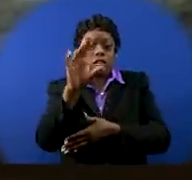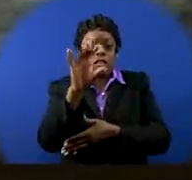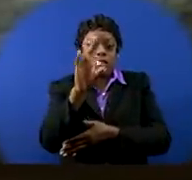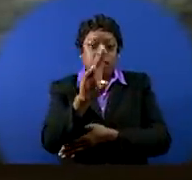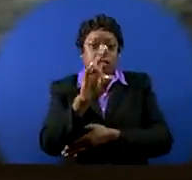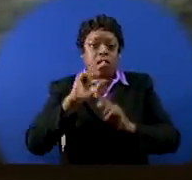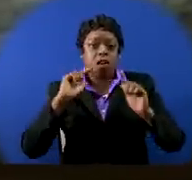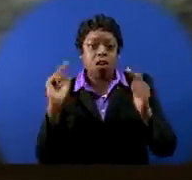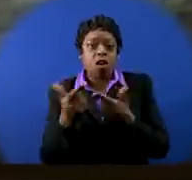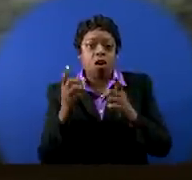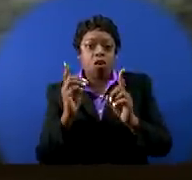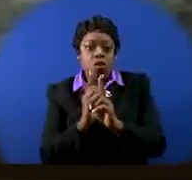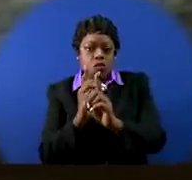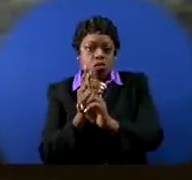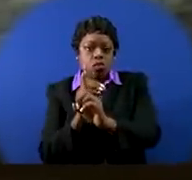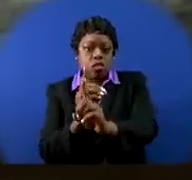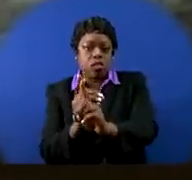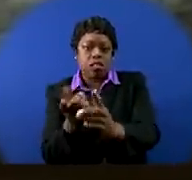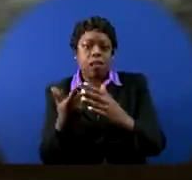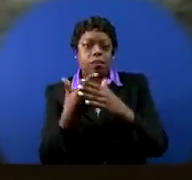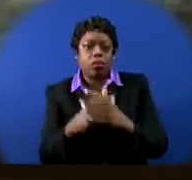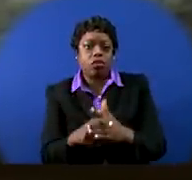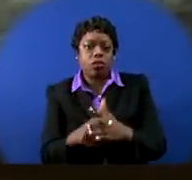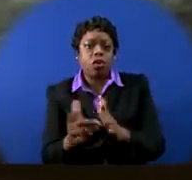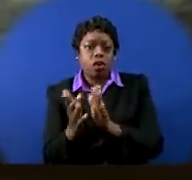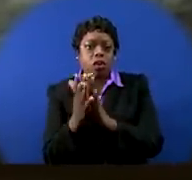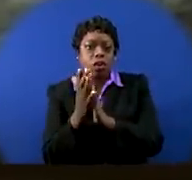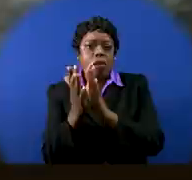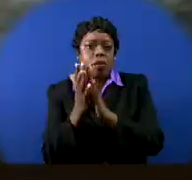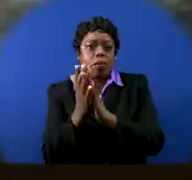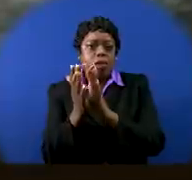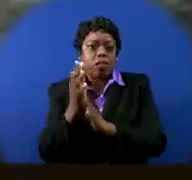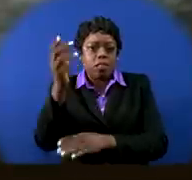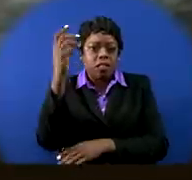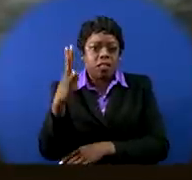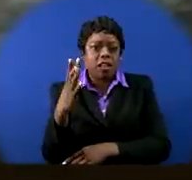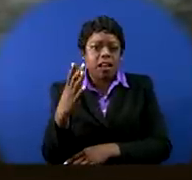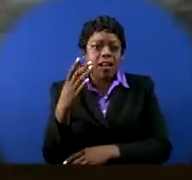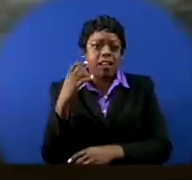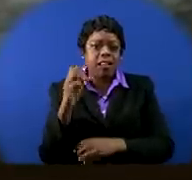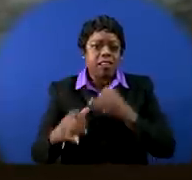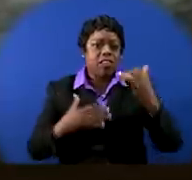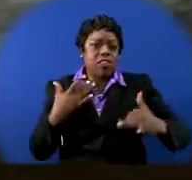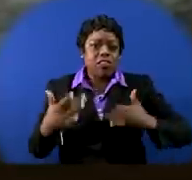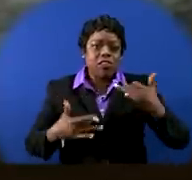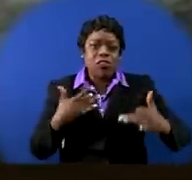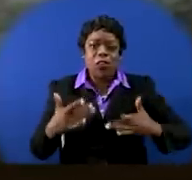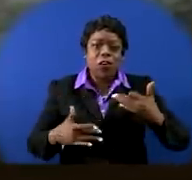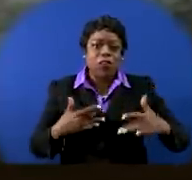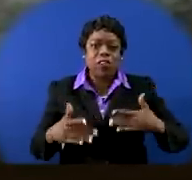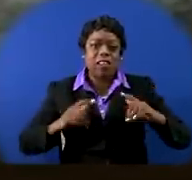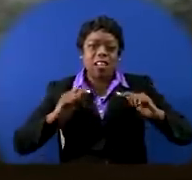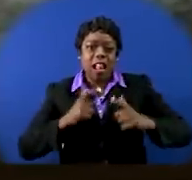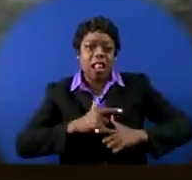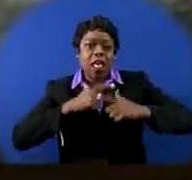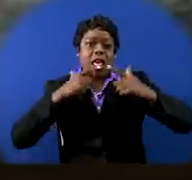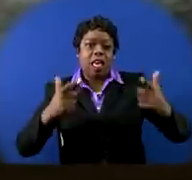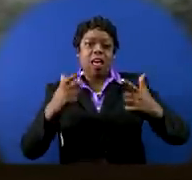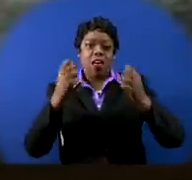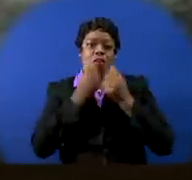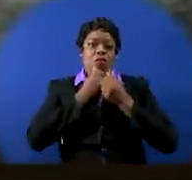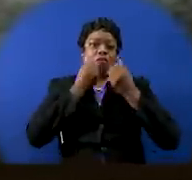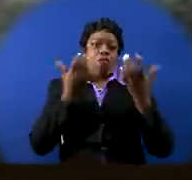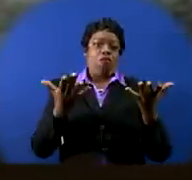disciples began to praise God joyfully with loud voices for all the miracles they had seen. Did you catch